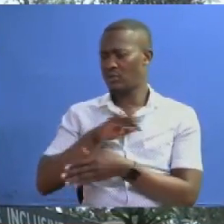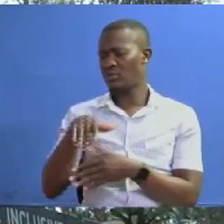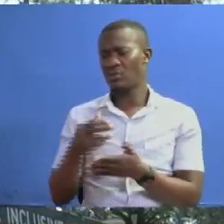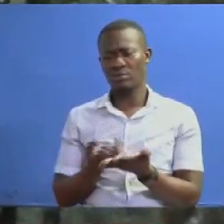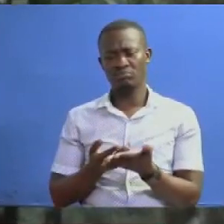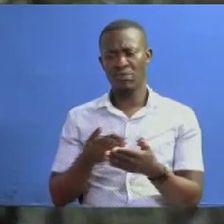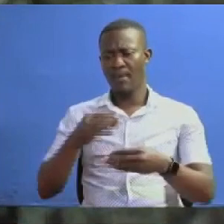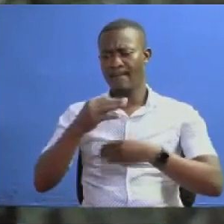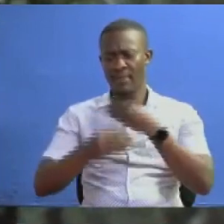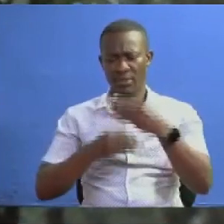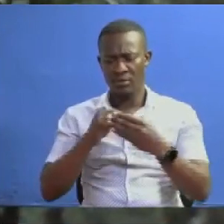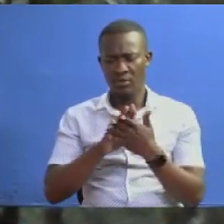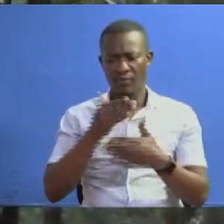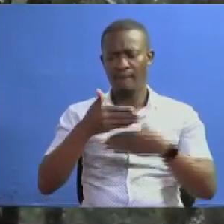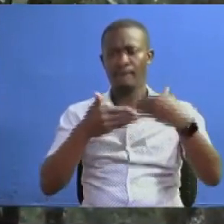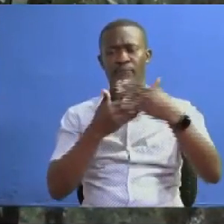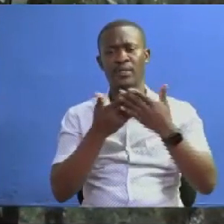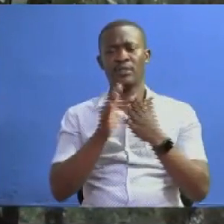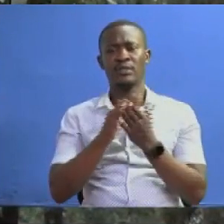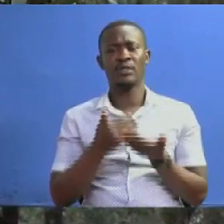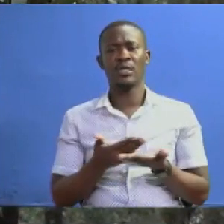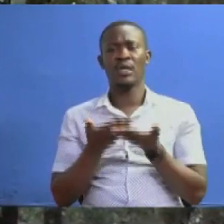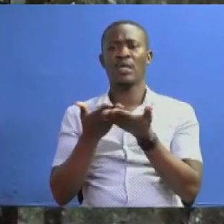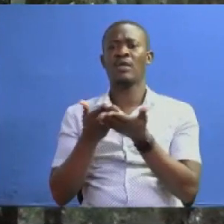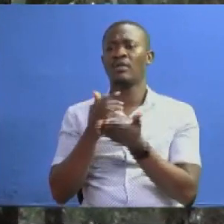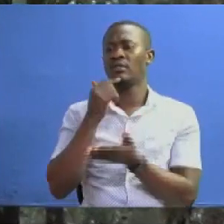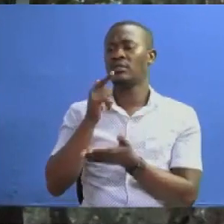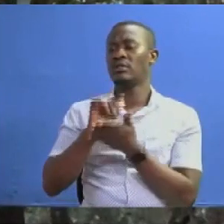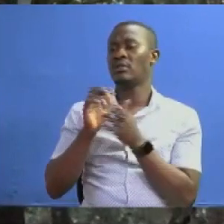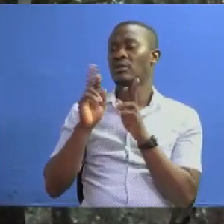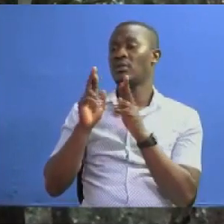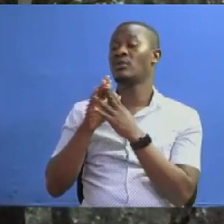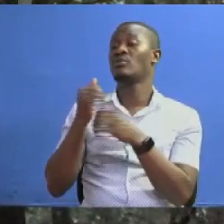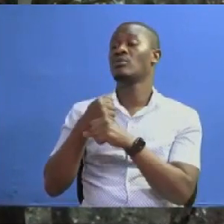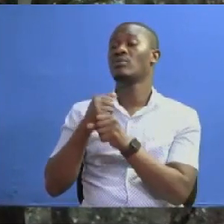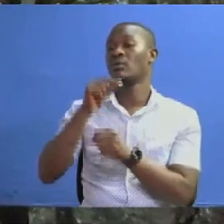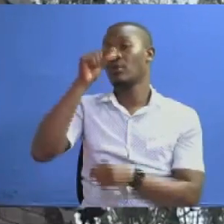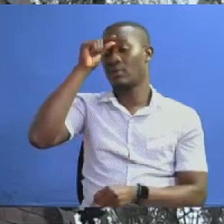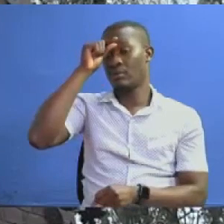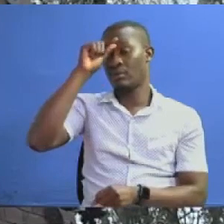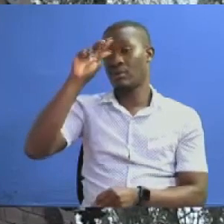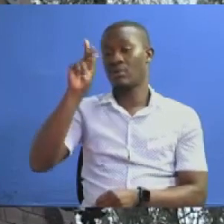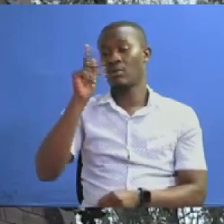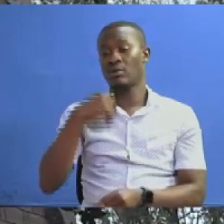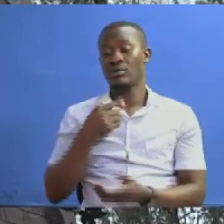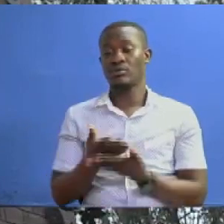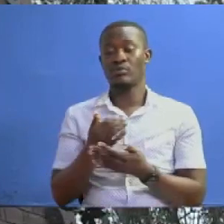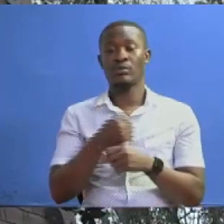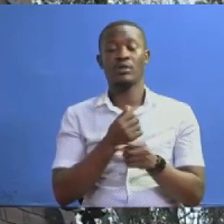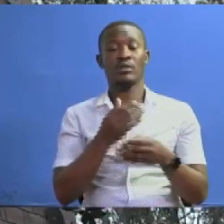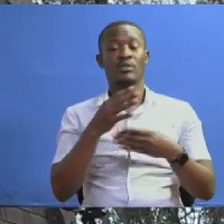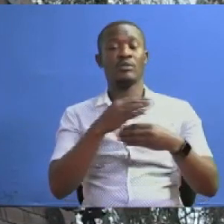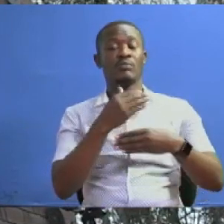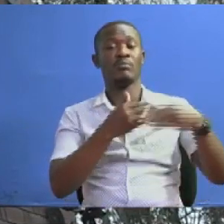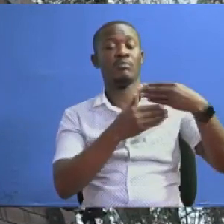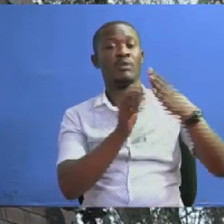systems of building houses reduce carbon emissions, saying that they are ready to work with the government of Kenya to replicate the constructions of the